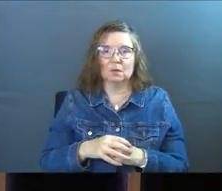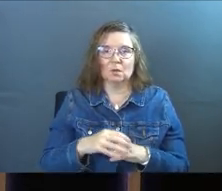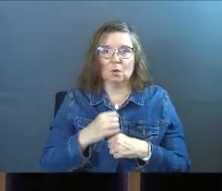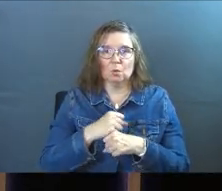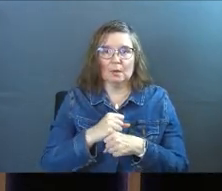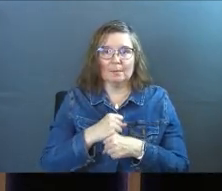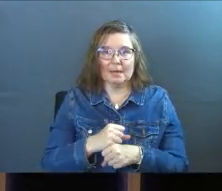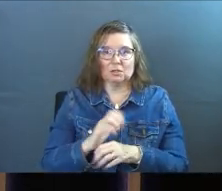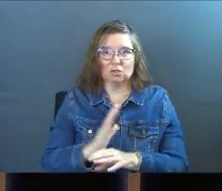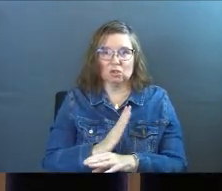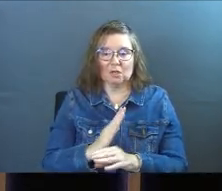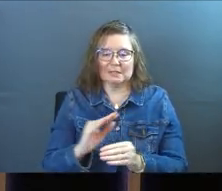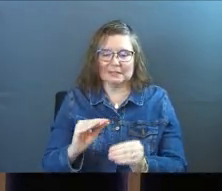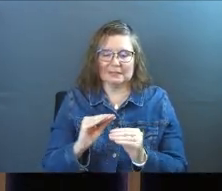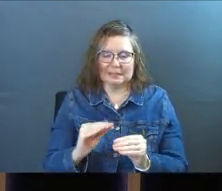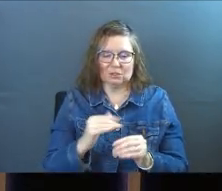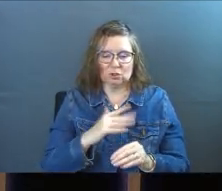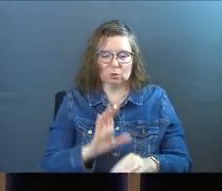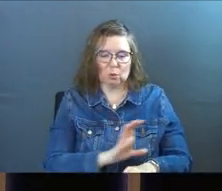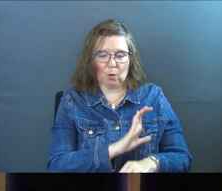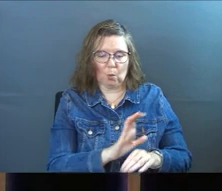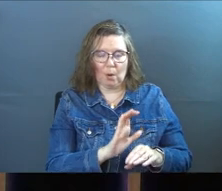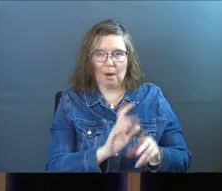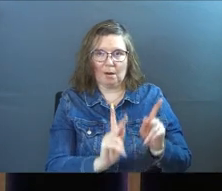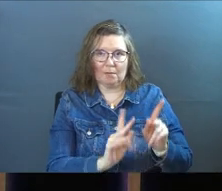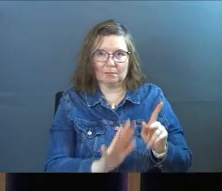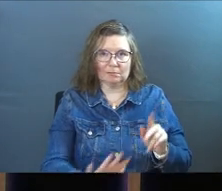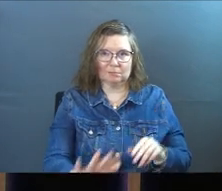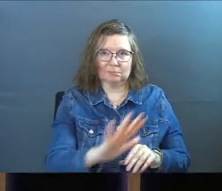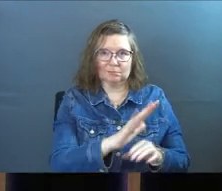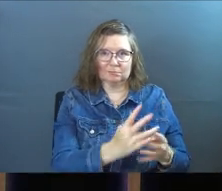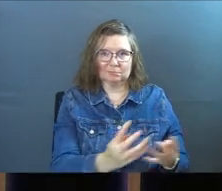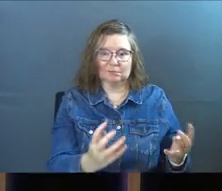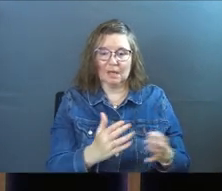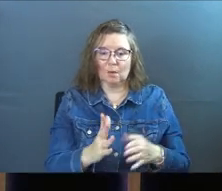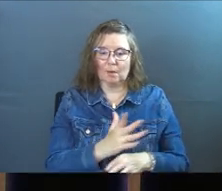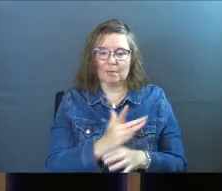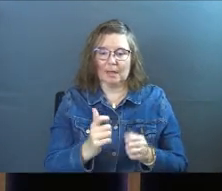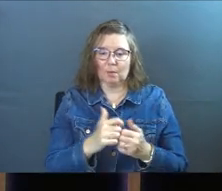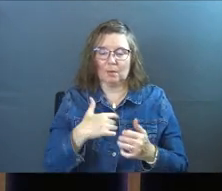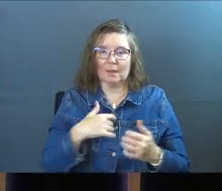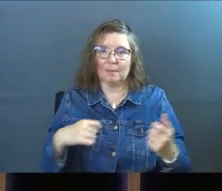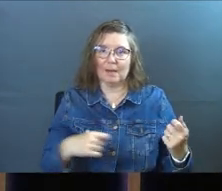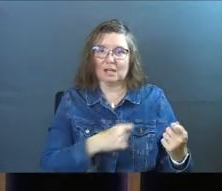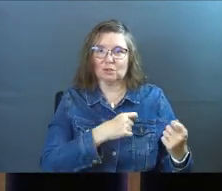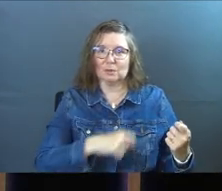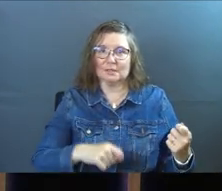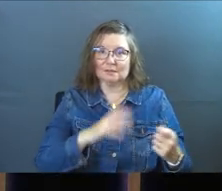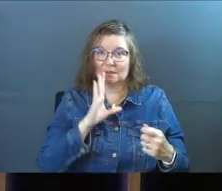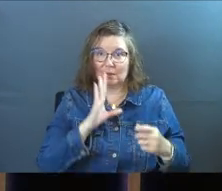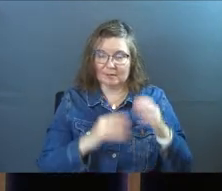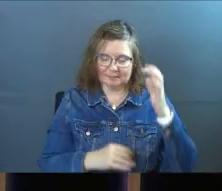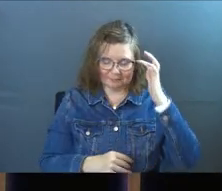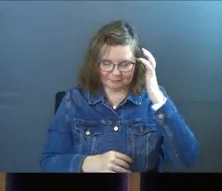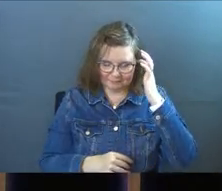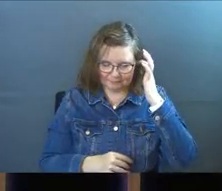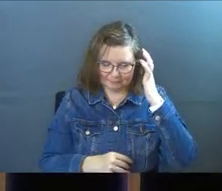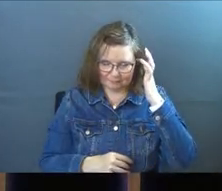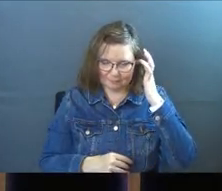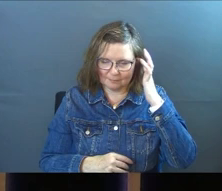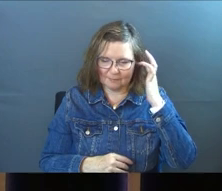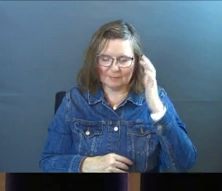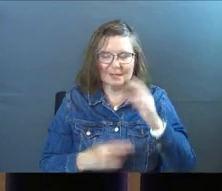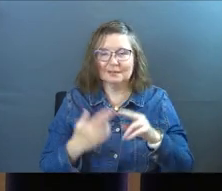it into a song and says, teach it to the choir master, and it's going to get played with my stringed instruments.